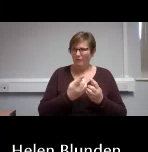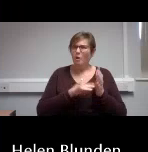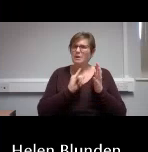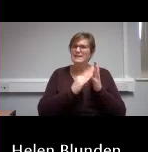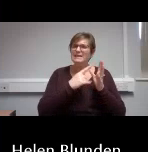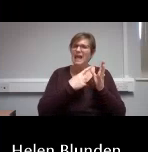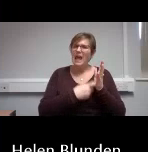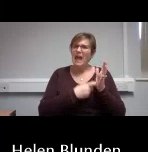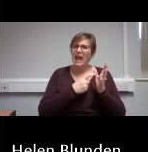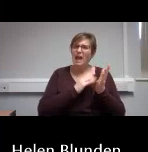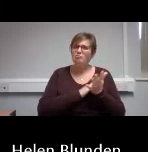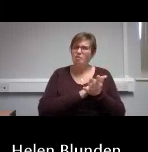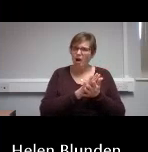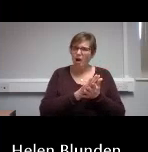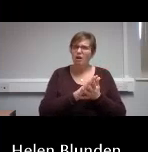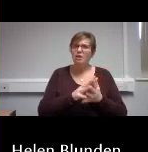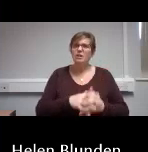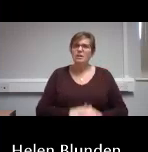the moment.